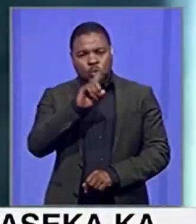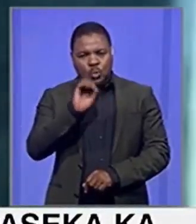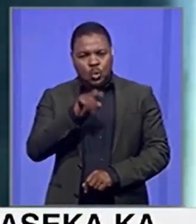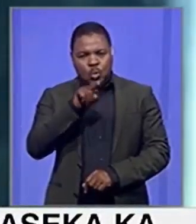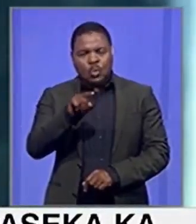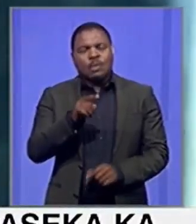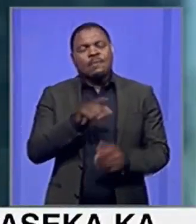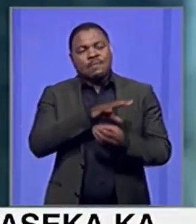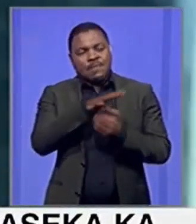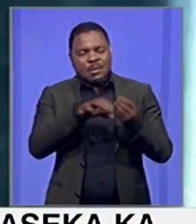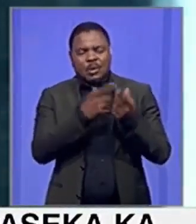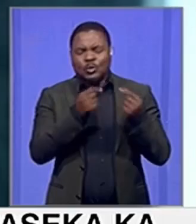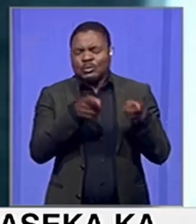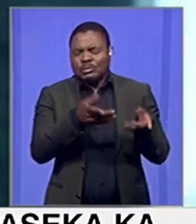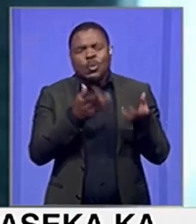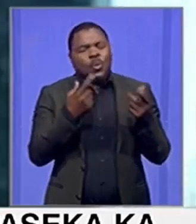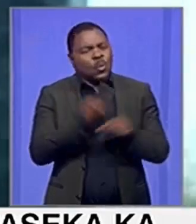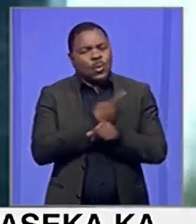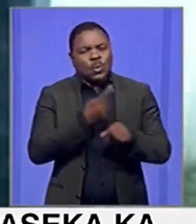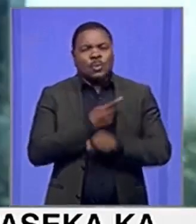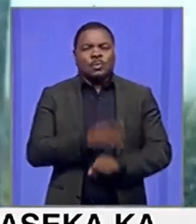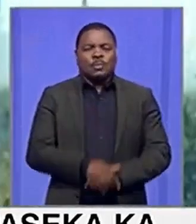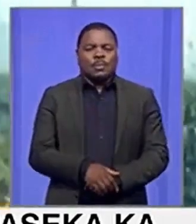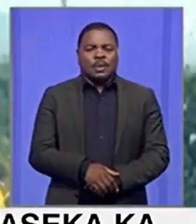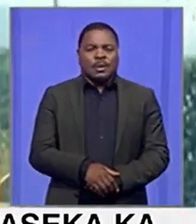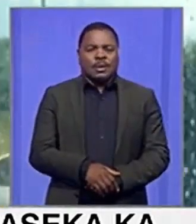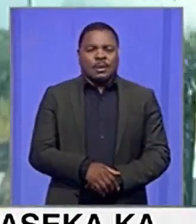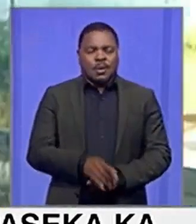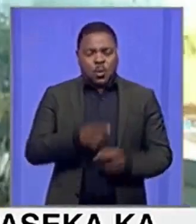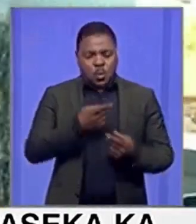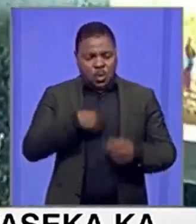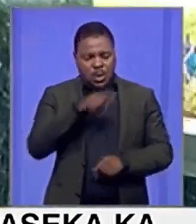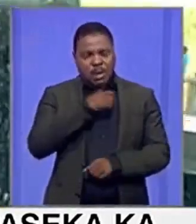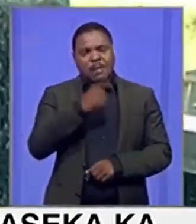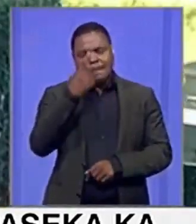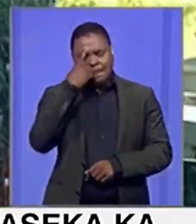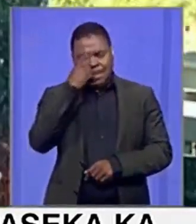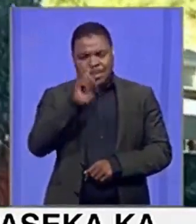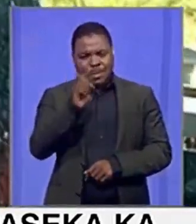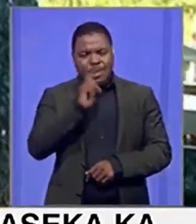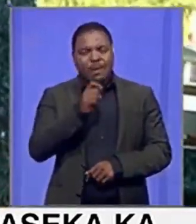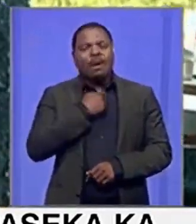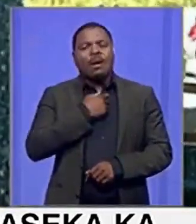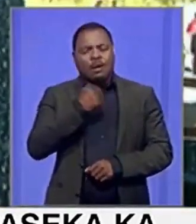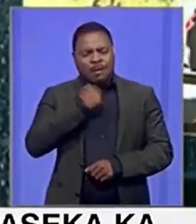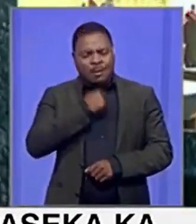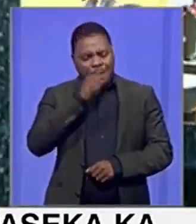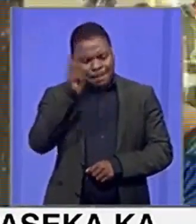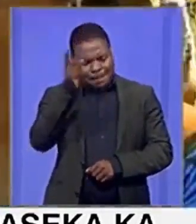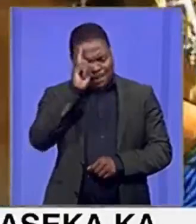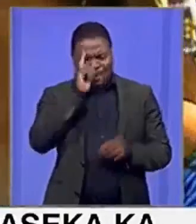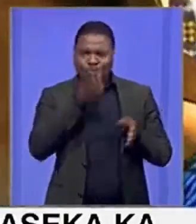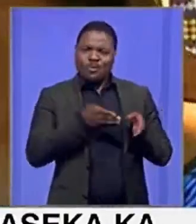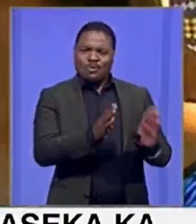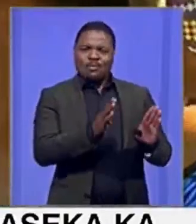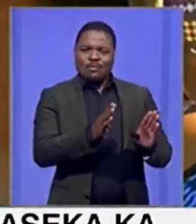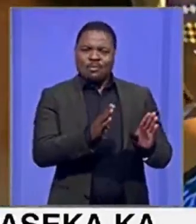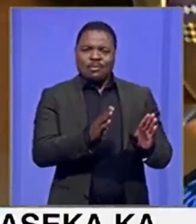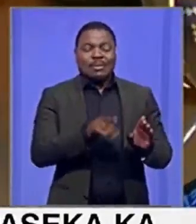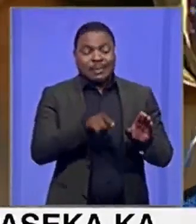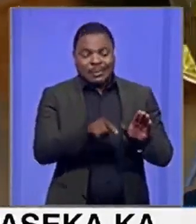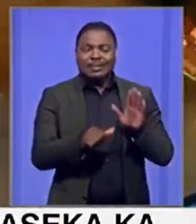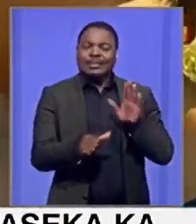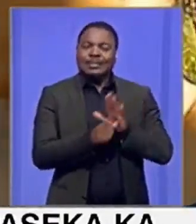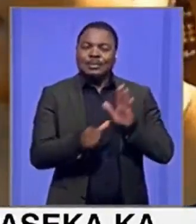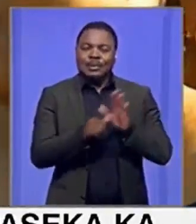ngwaga ka ngwaga. As much as we're still believing in our African roots, it's very much significant for us